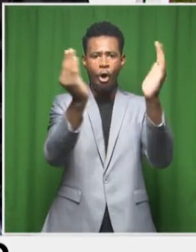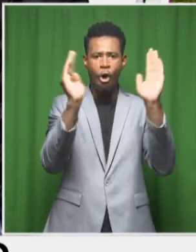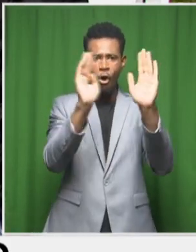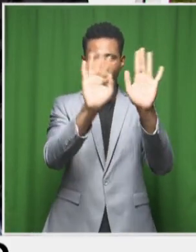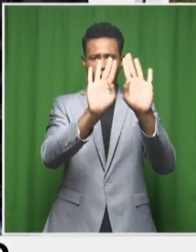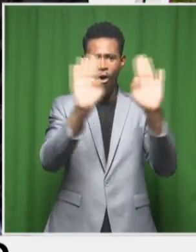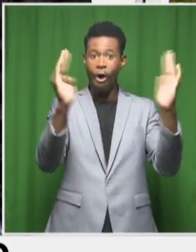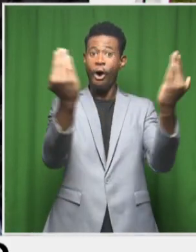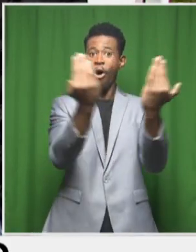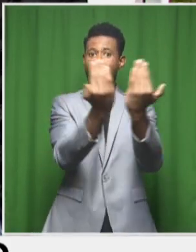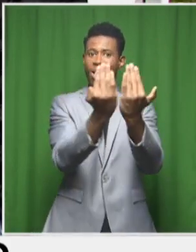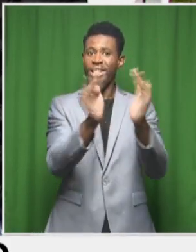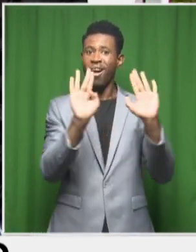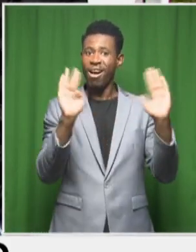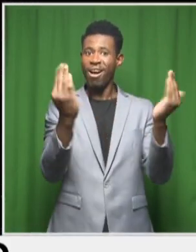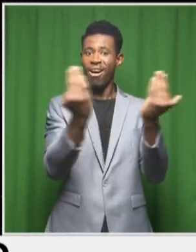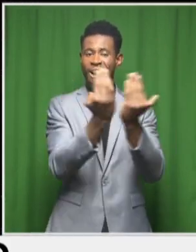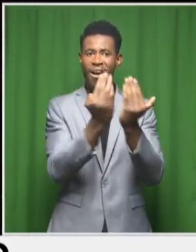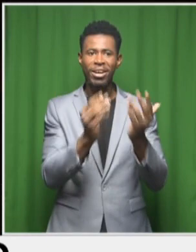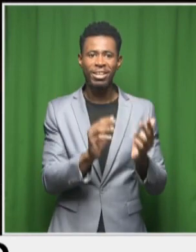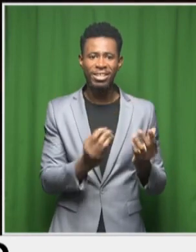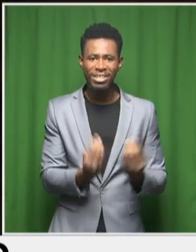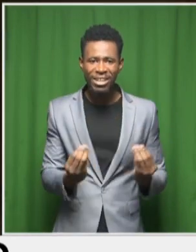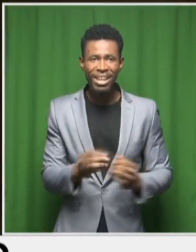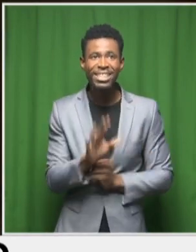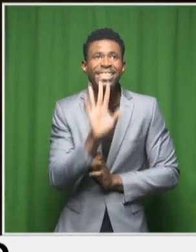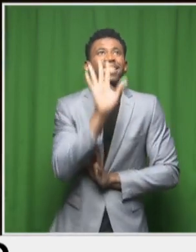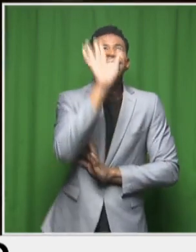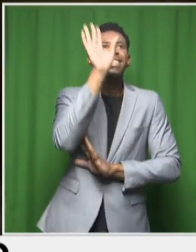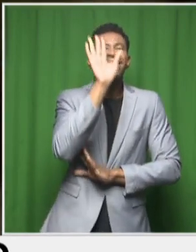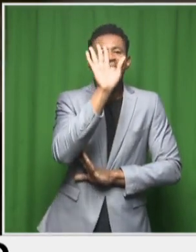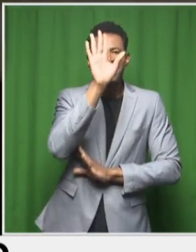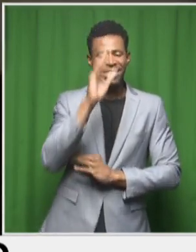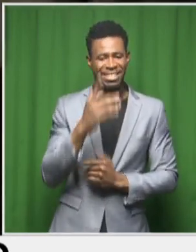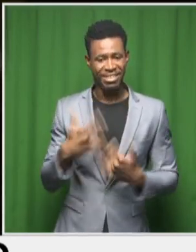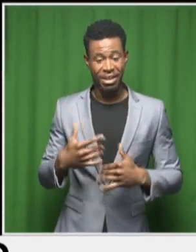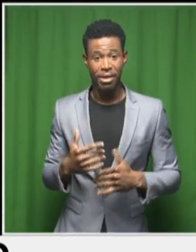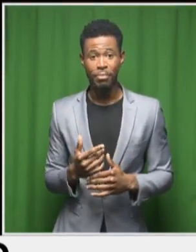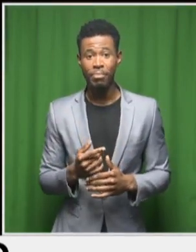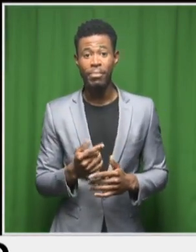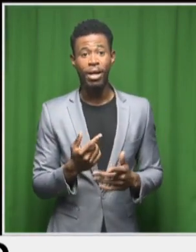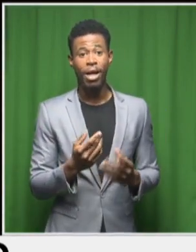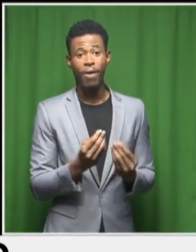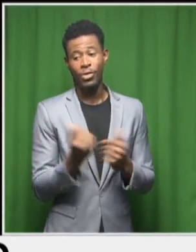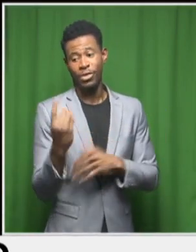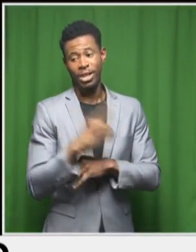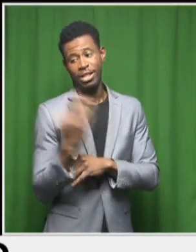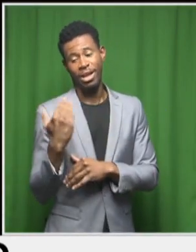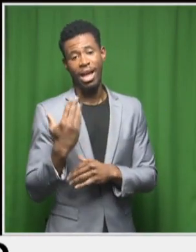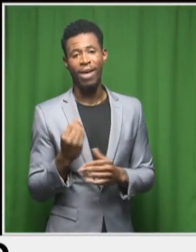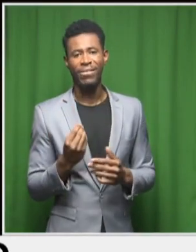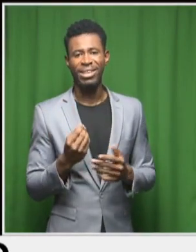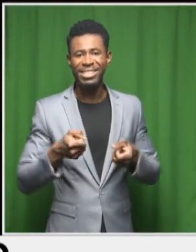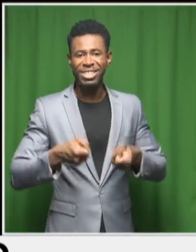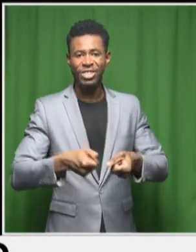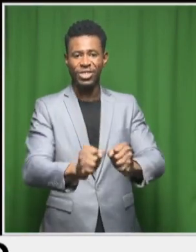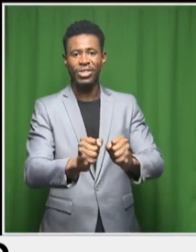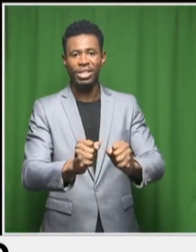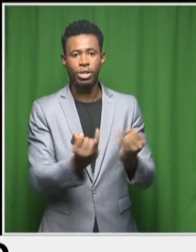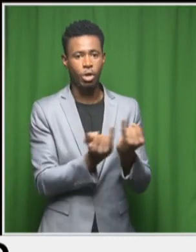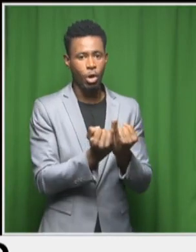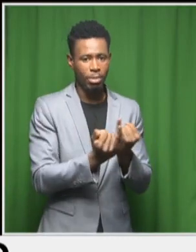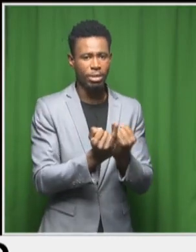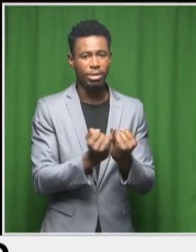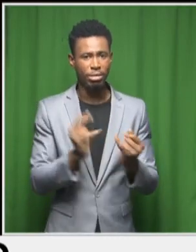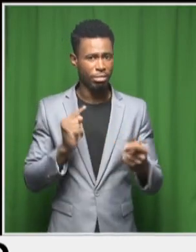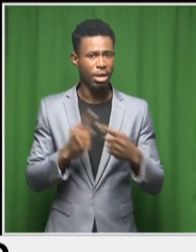it. Let me go back a couple of weeks. We had a few street tournaments, a 10-week session in different areas